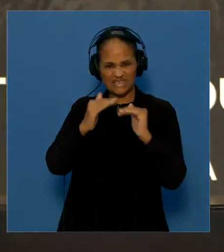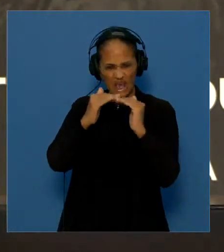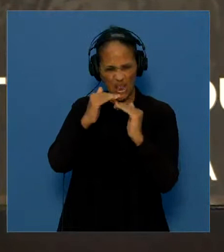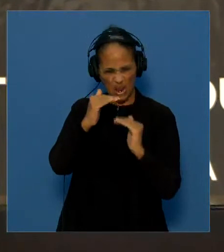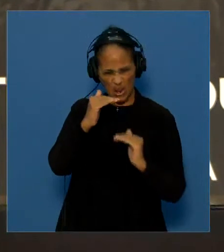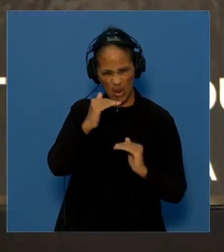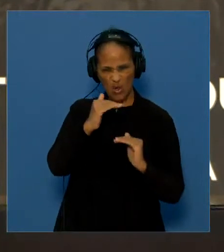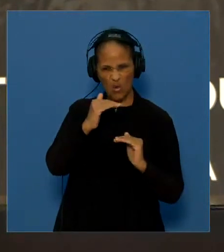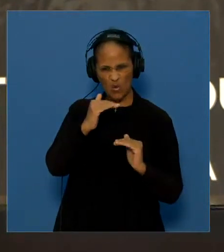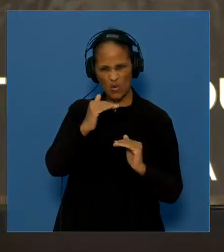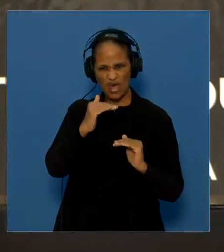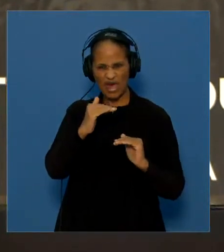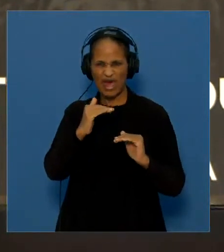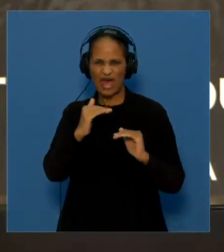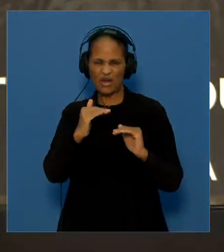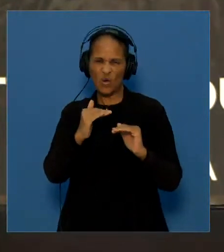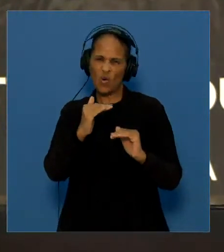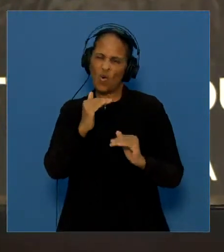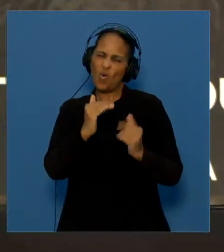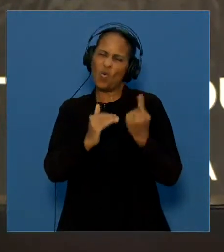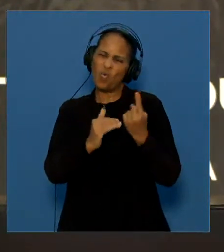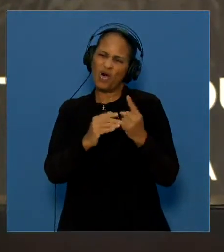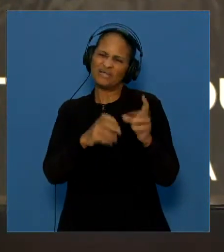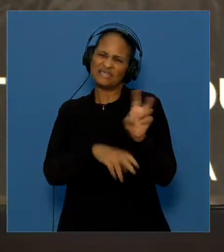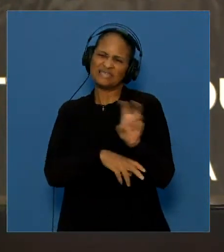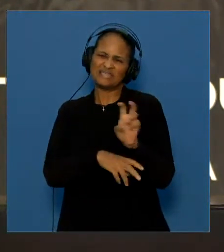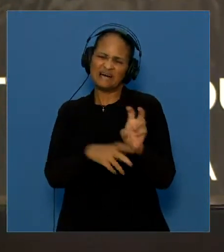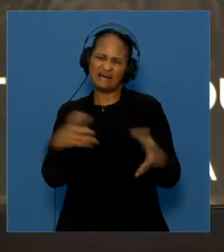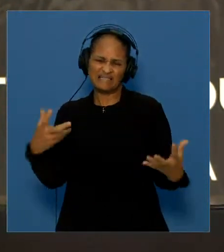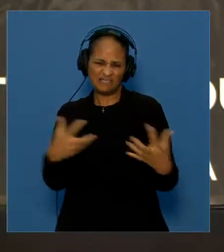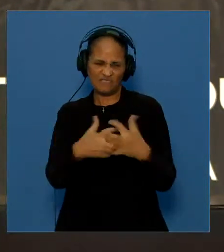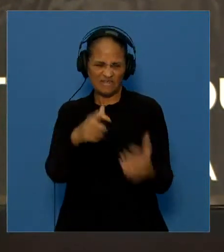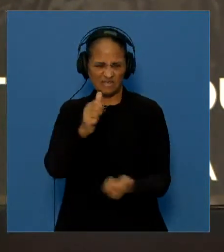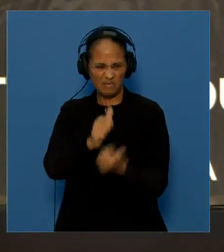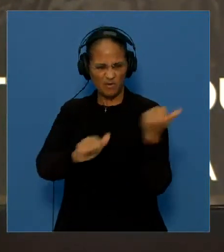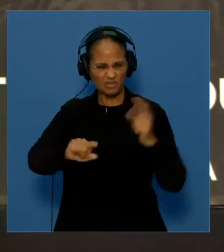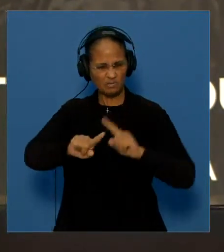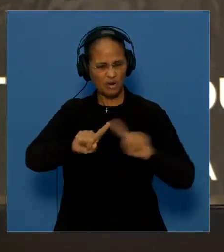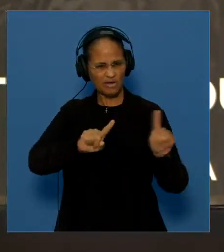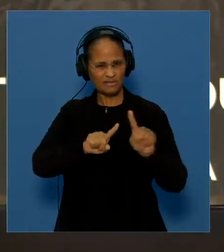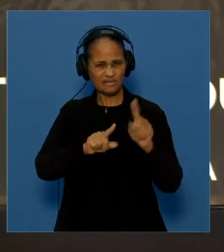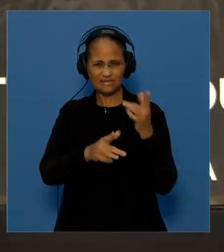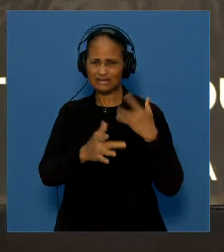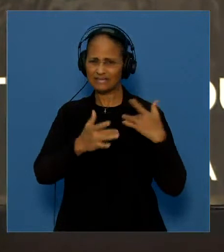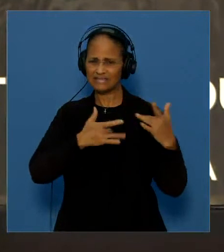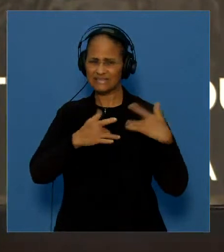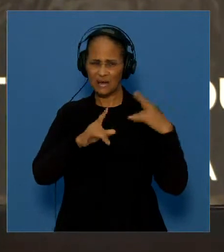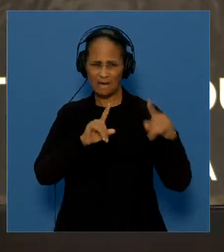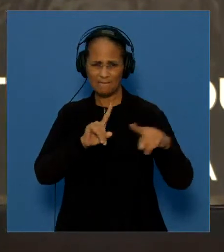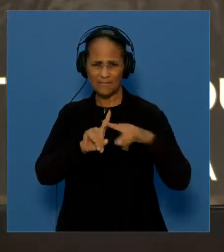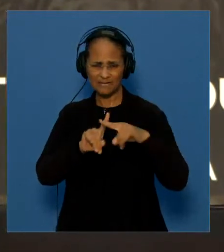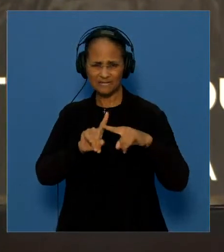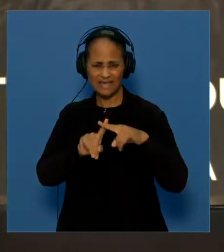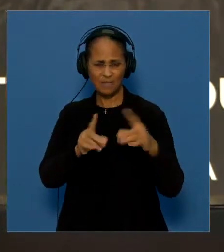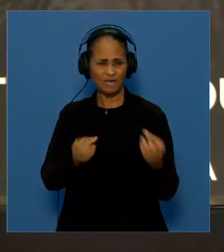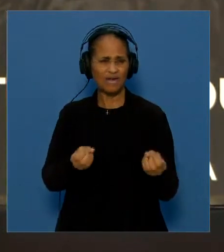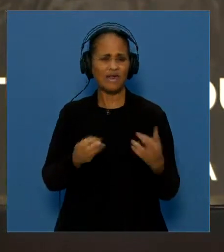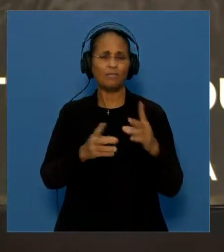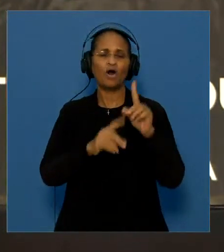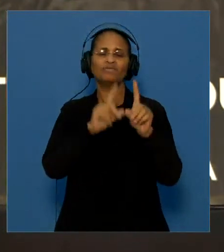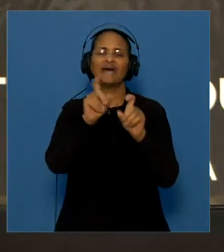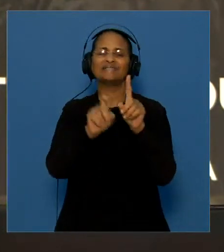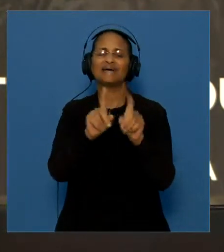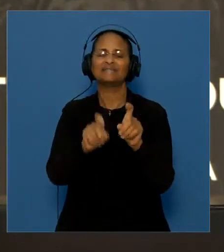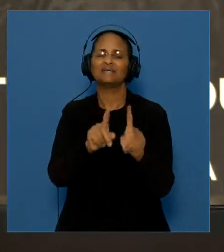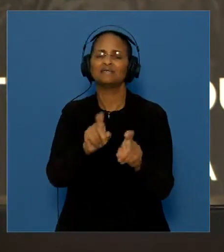The threshold is a one-size-fits-most threshold. It doesn't take into account positivity rates. It doesn't take into account the amount of testing of which an